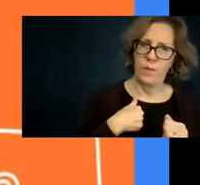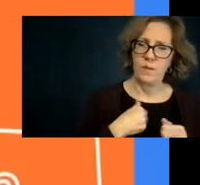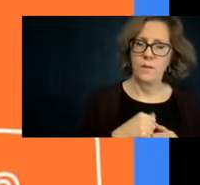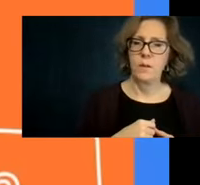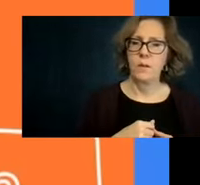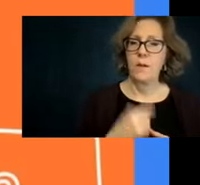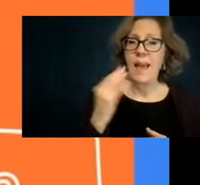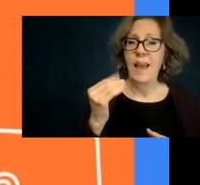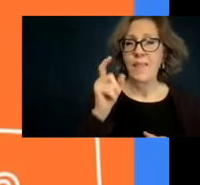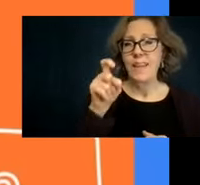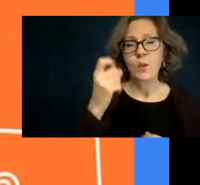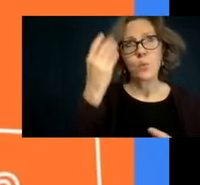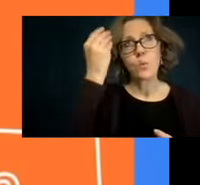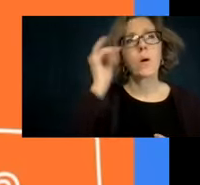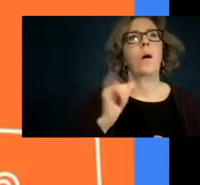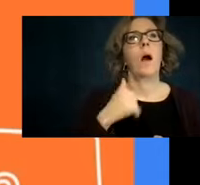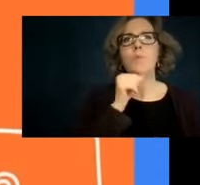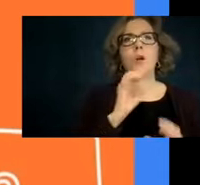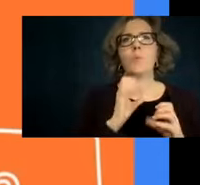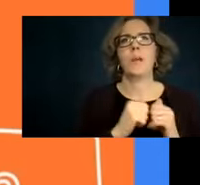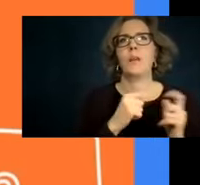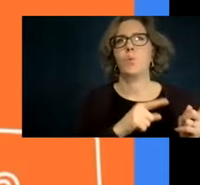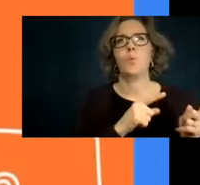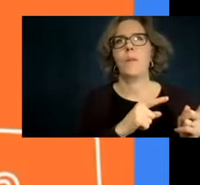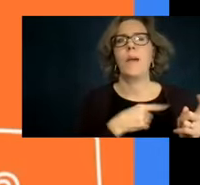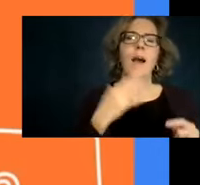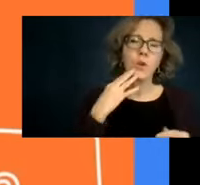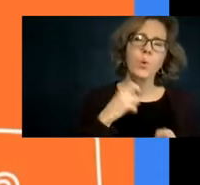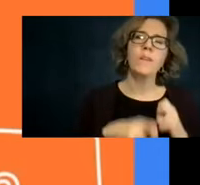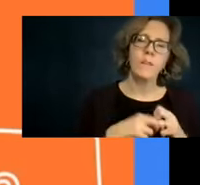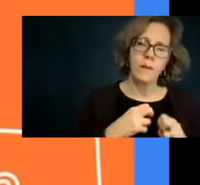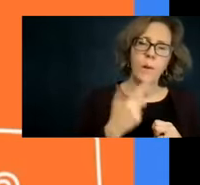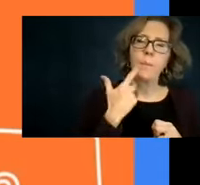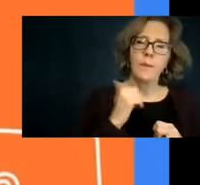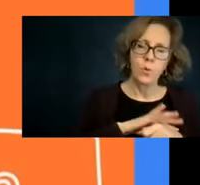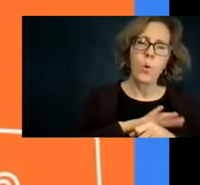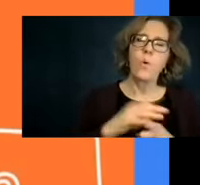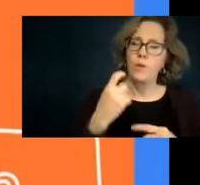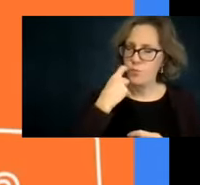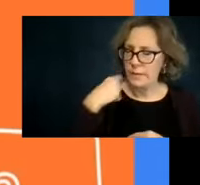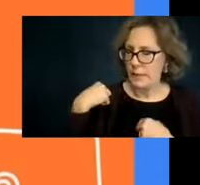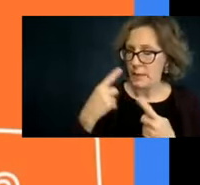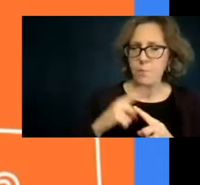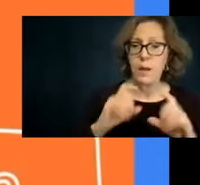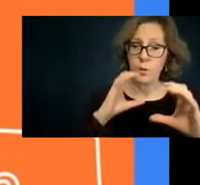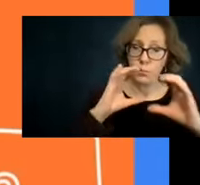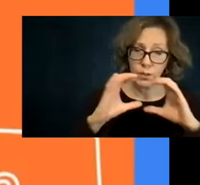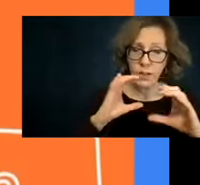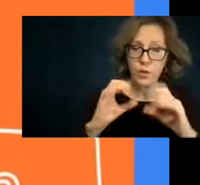really communicating with us. I know it's harder with COVID now, but communication with